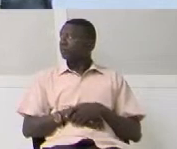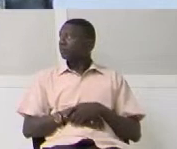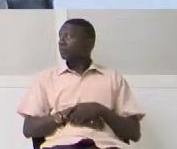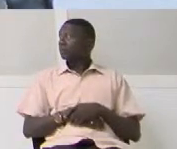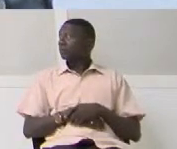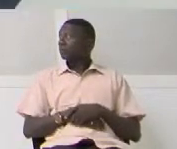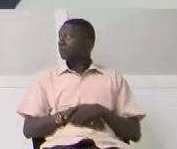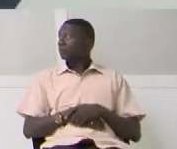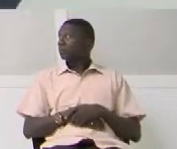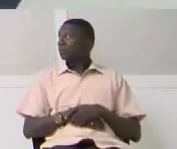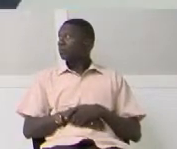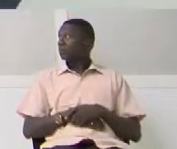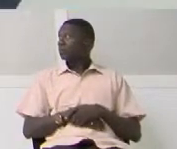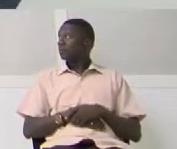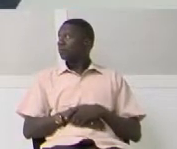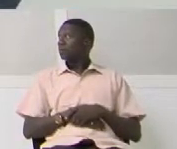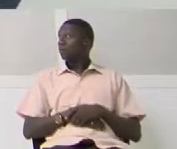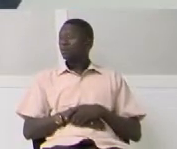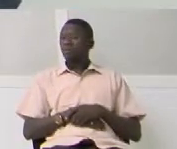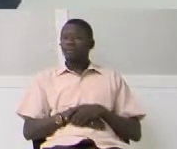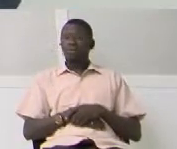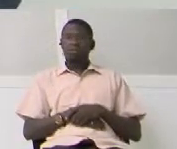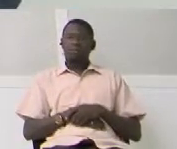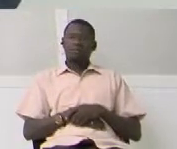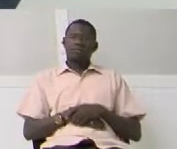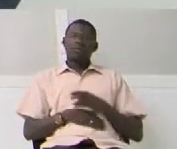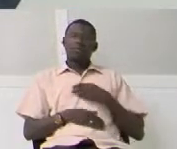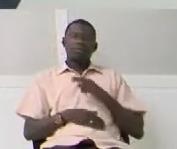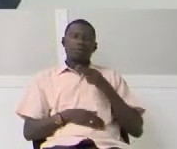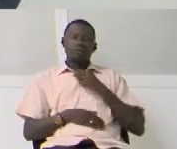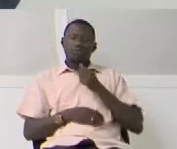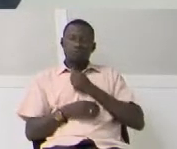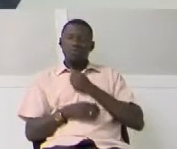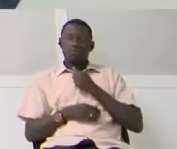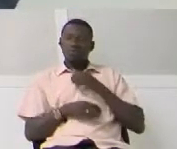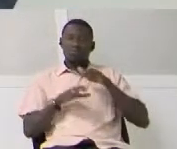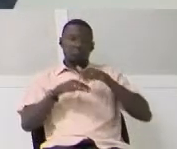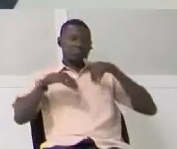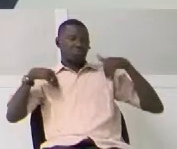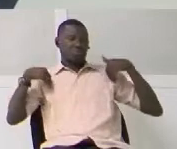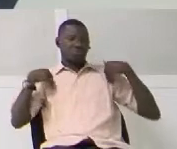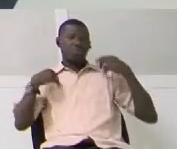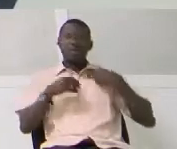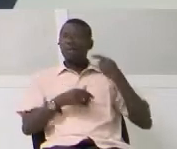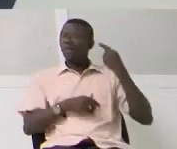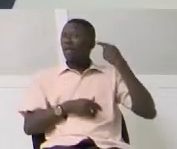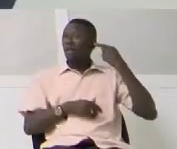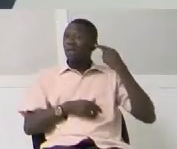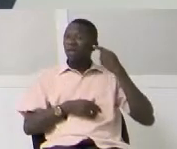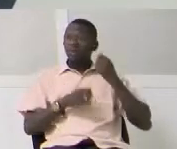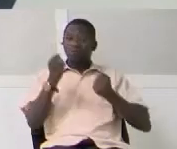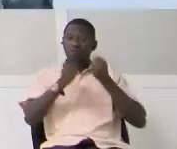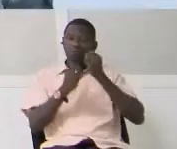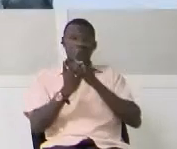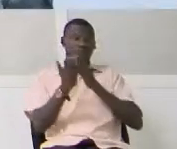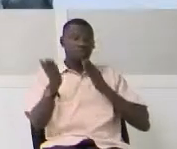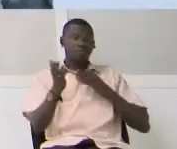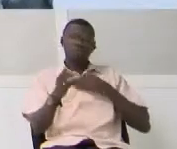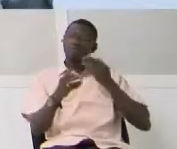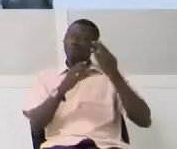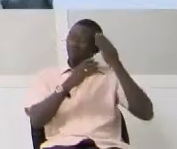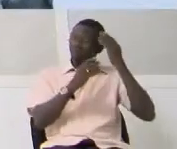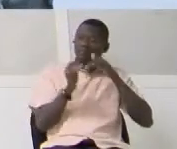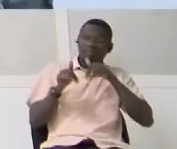avoid Dubai. I used to run away from his affairs. When I hear convoy, I go very far away. You are